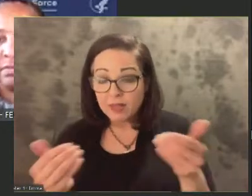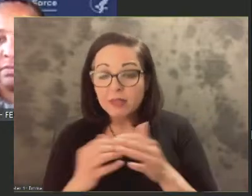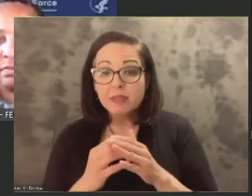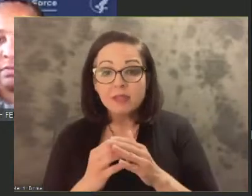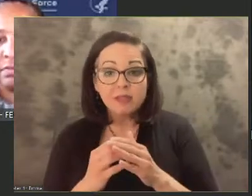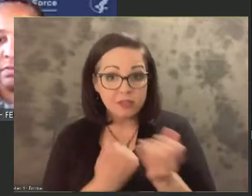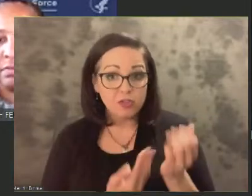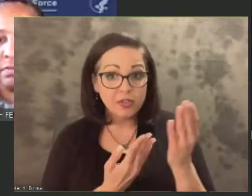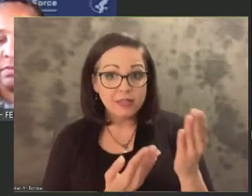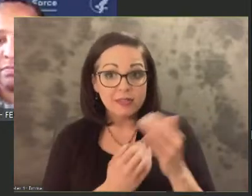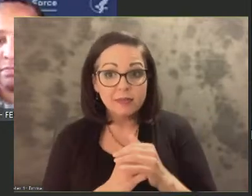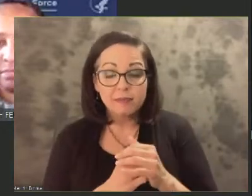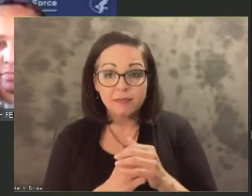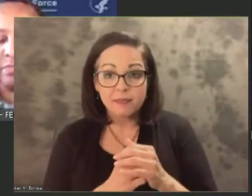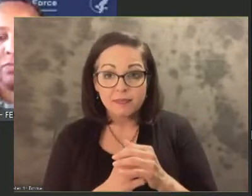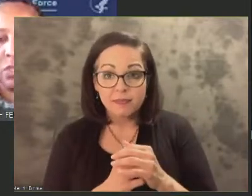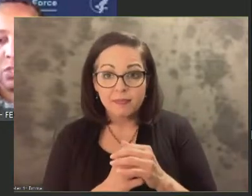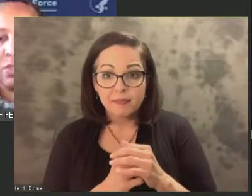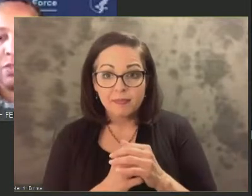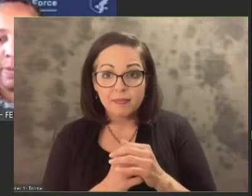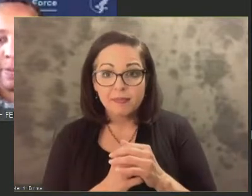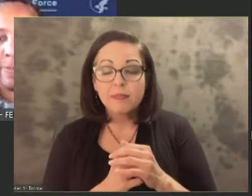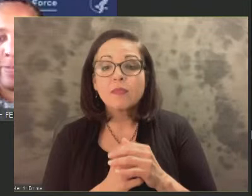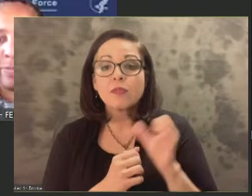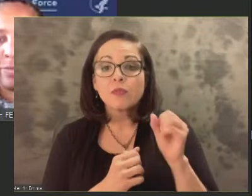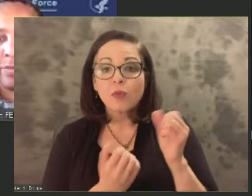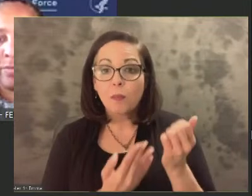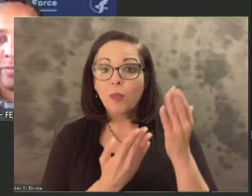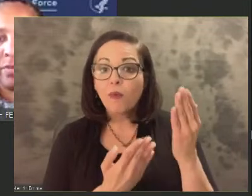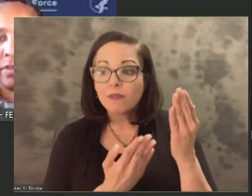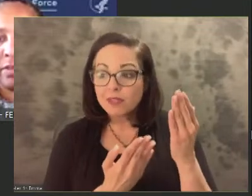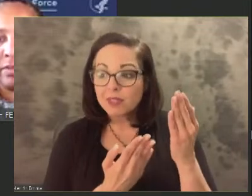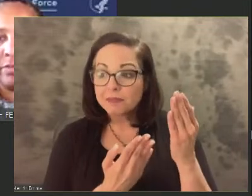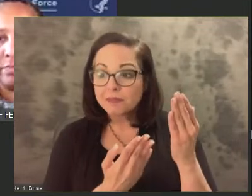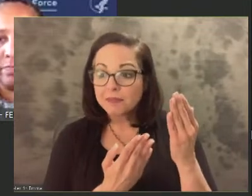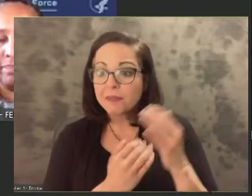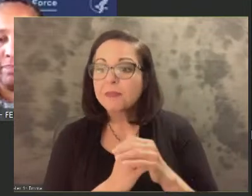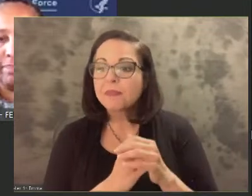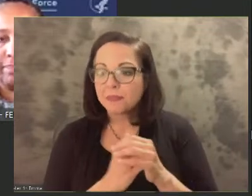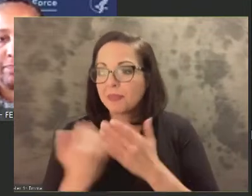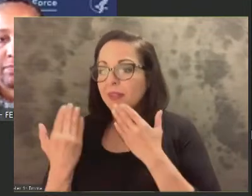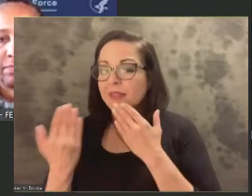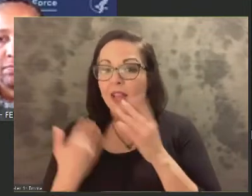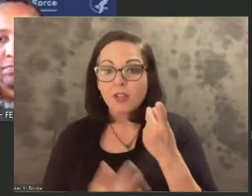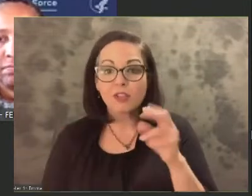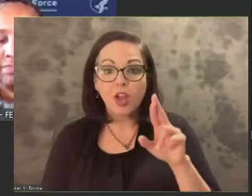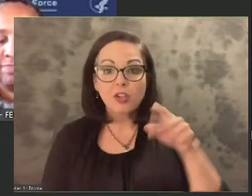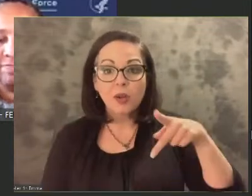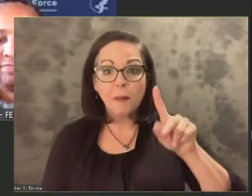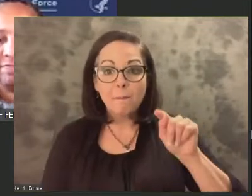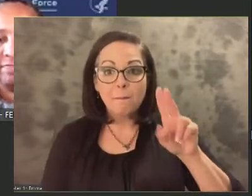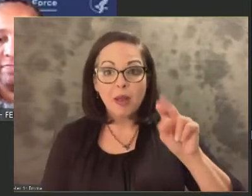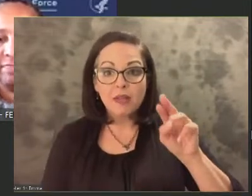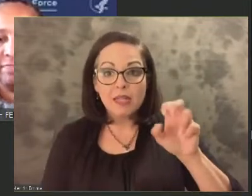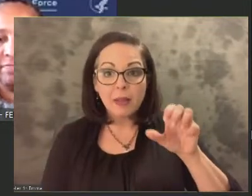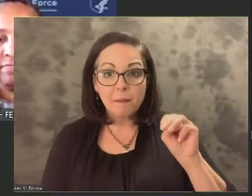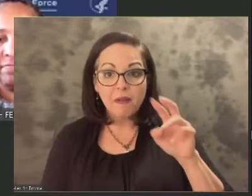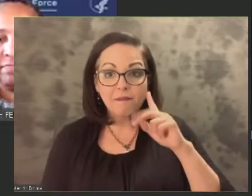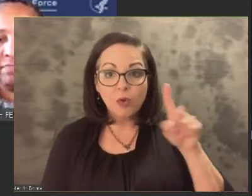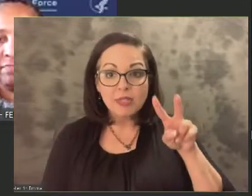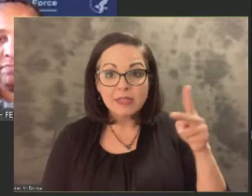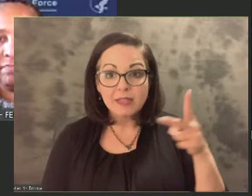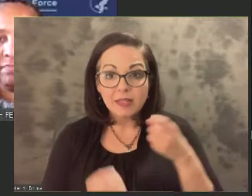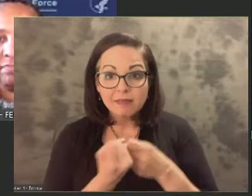suggested outcomes? So moved. Thank you. Thank you, Dr. Putnam, for the second. Any